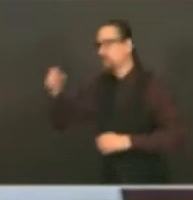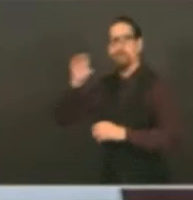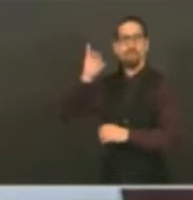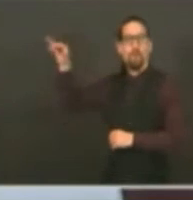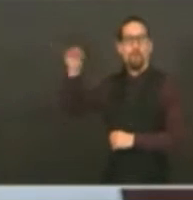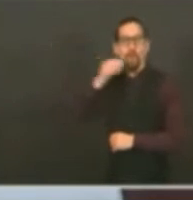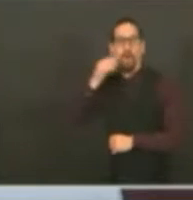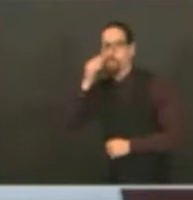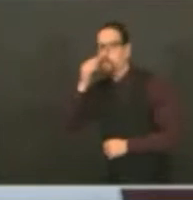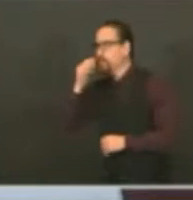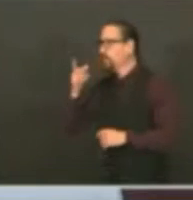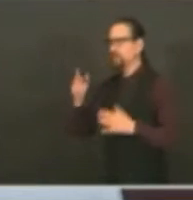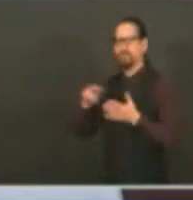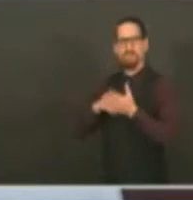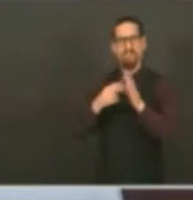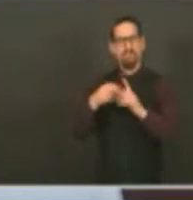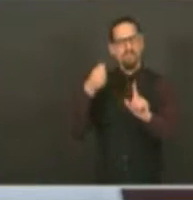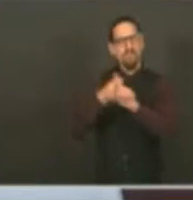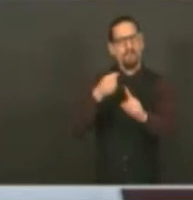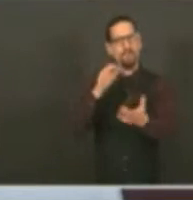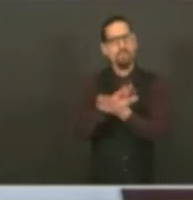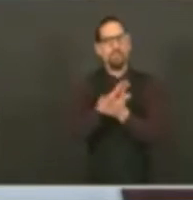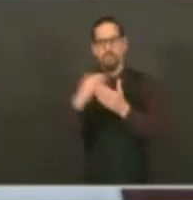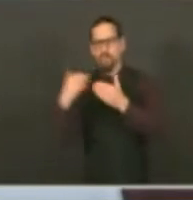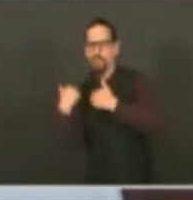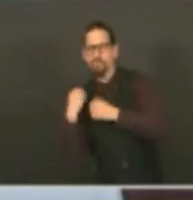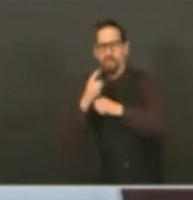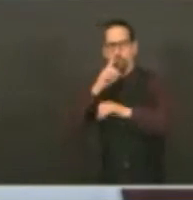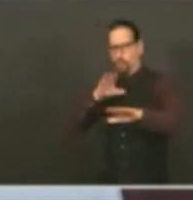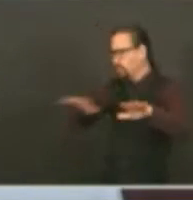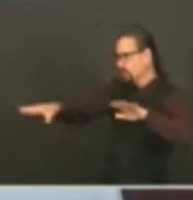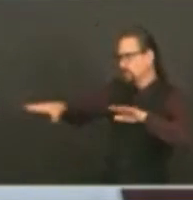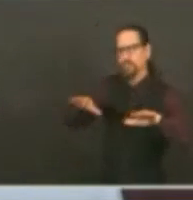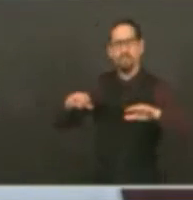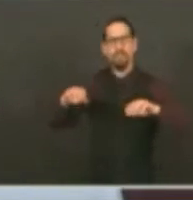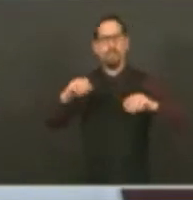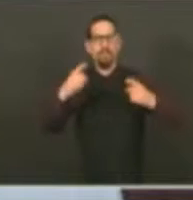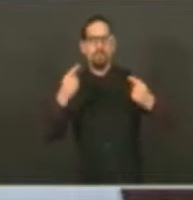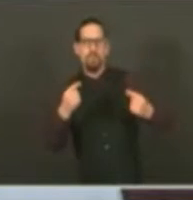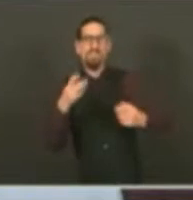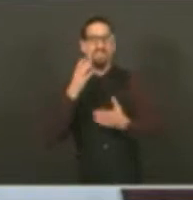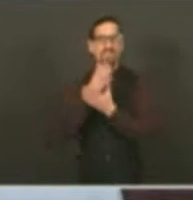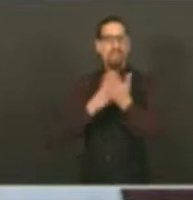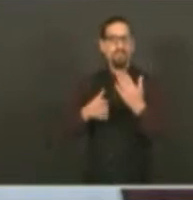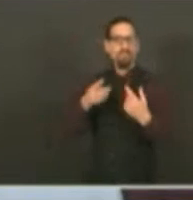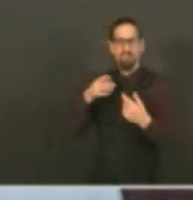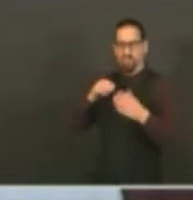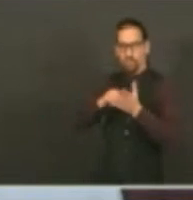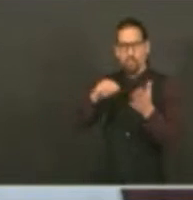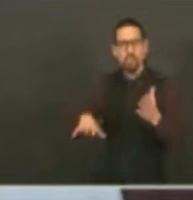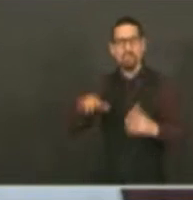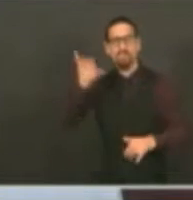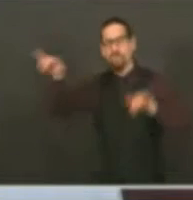And to those children who are already struggling for whatever reason, it's doubly